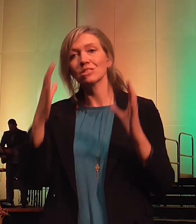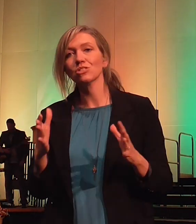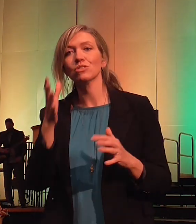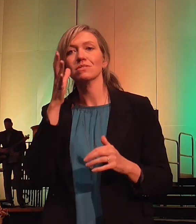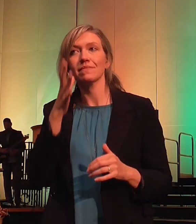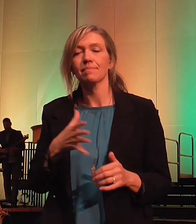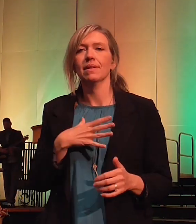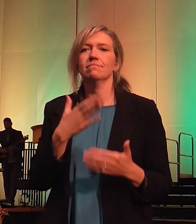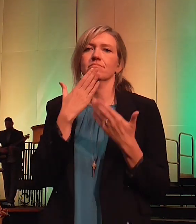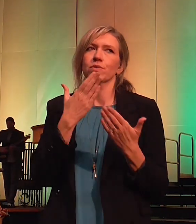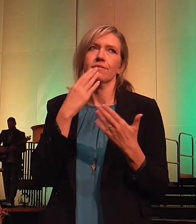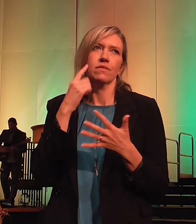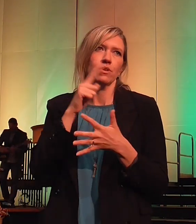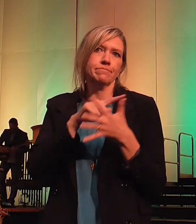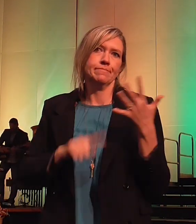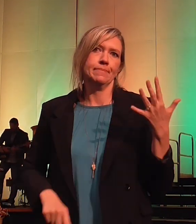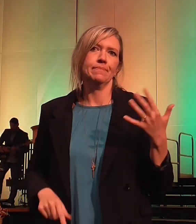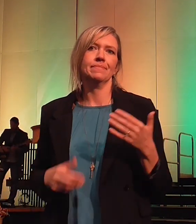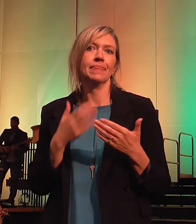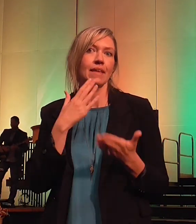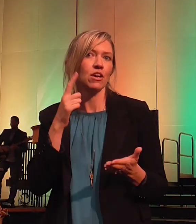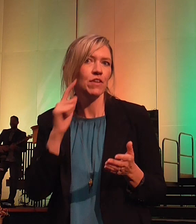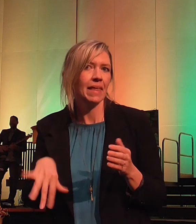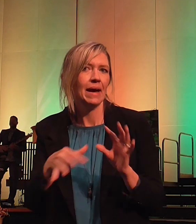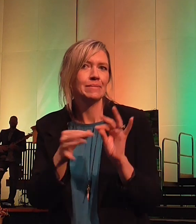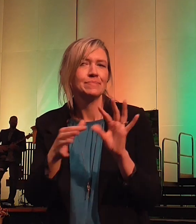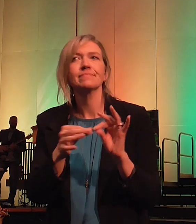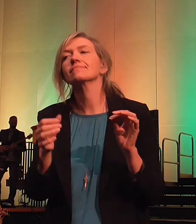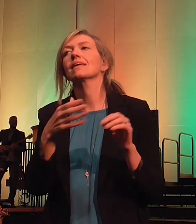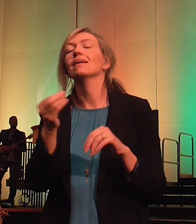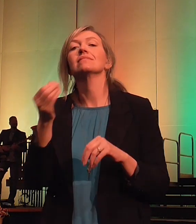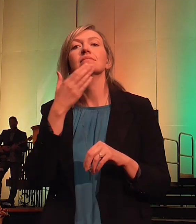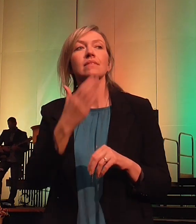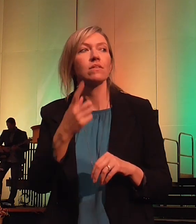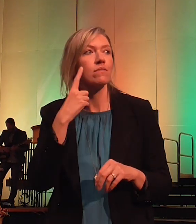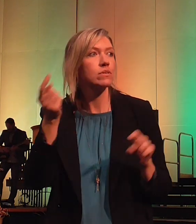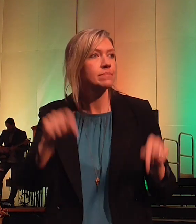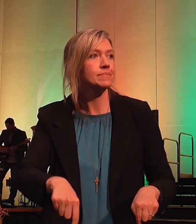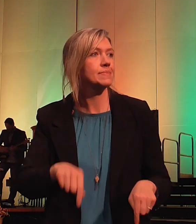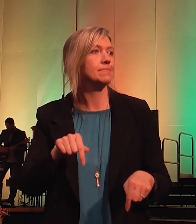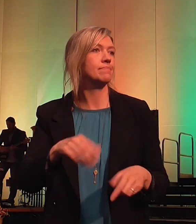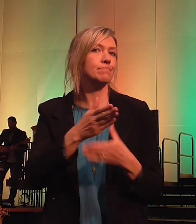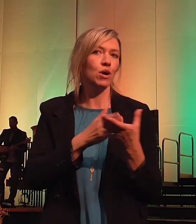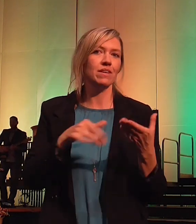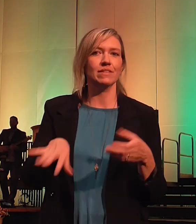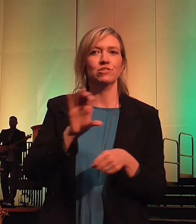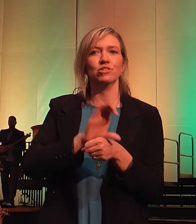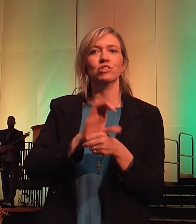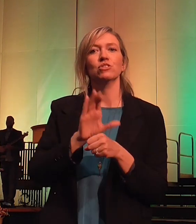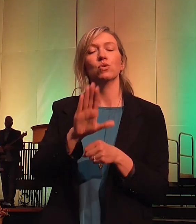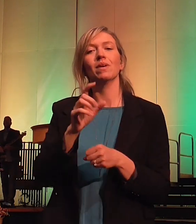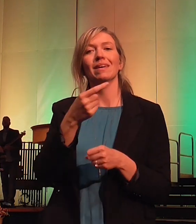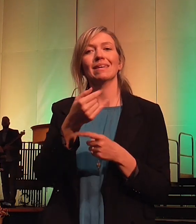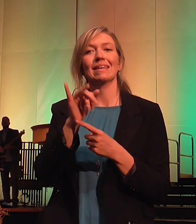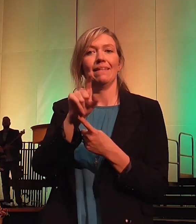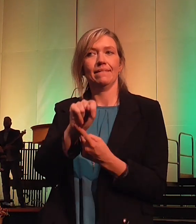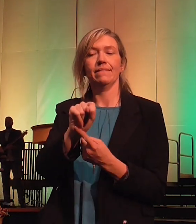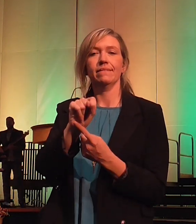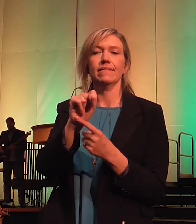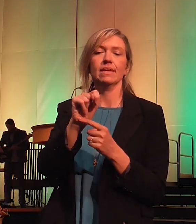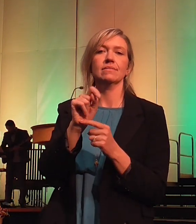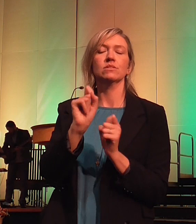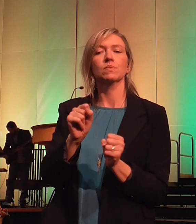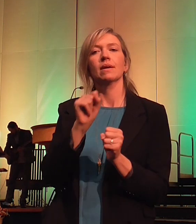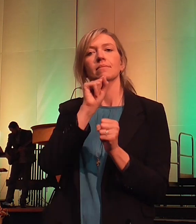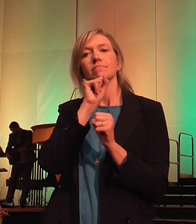so grateful for each of them. So thank you for letting me give that spiel. And thank you so much for being a part of Mile High Church today. You can take your gift. You can